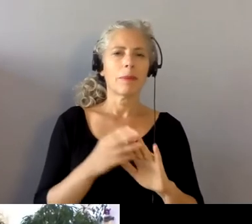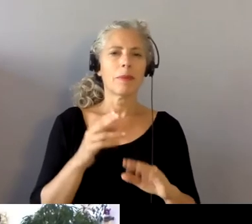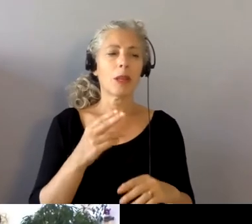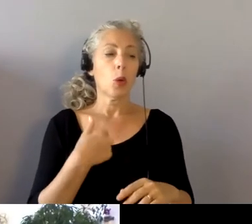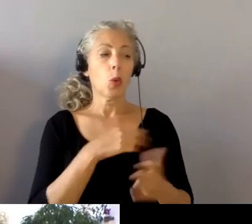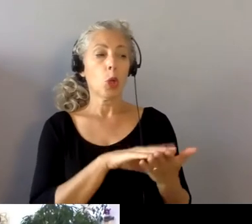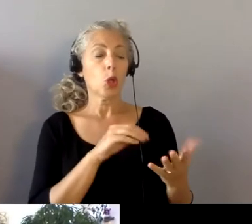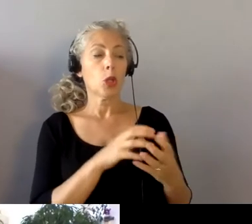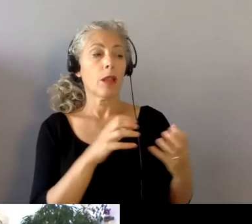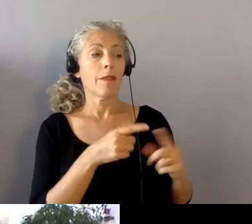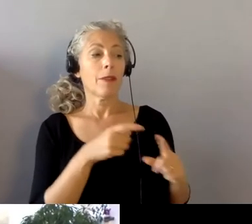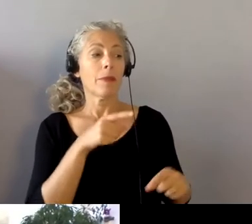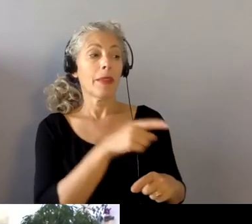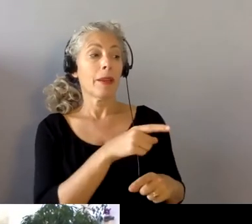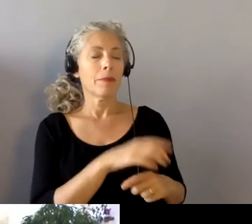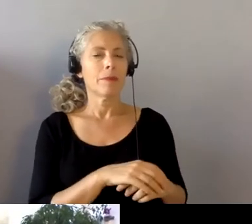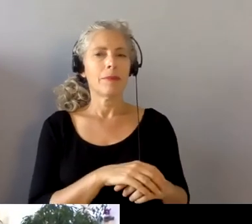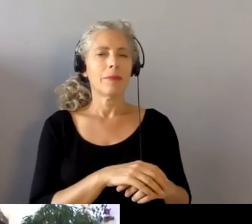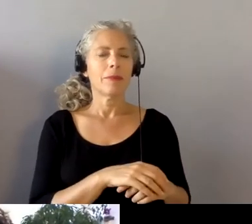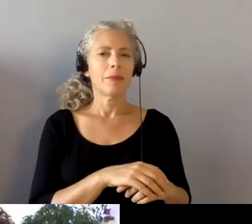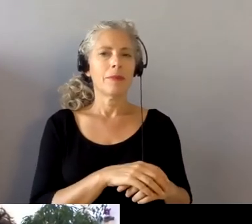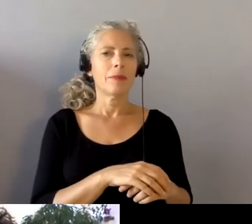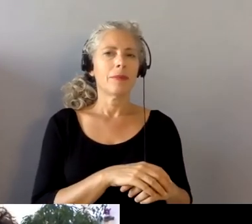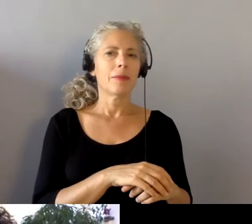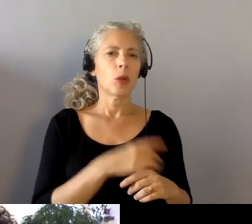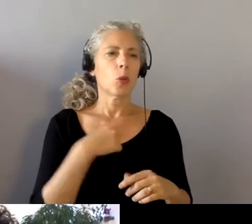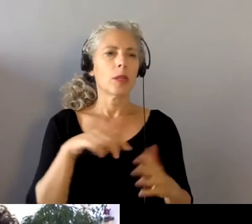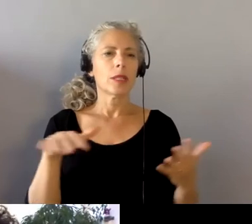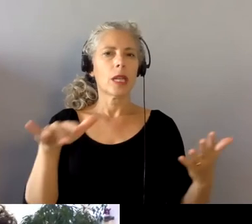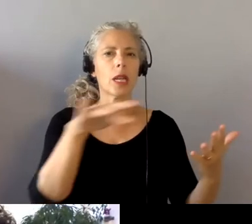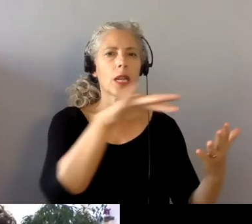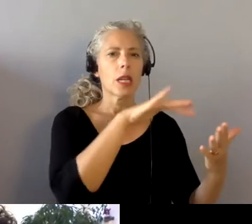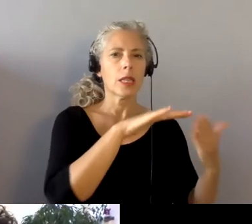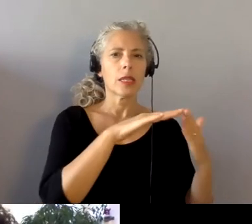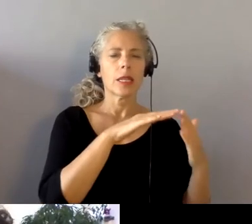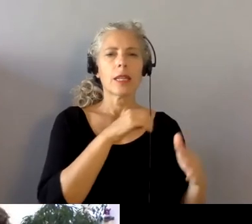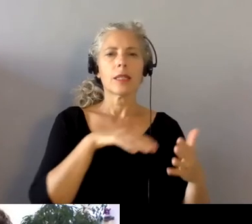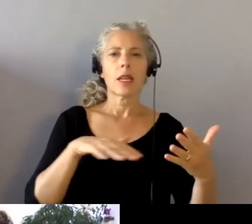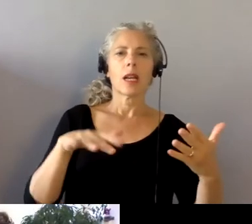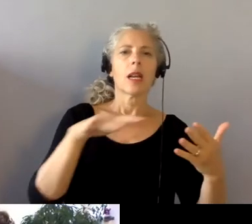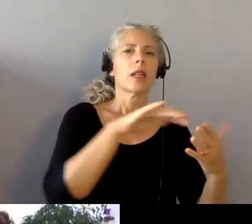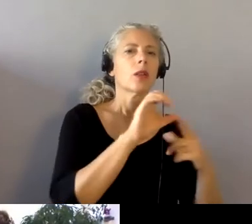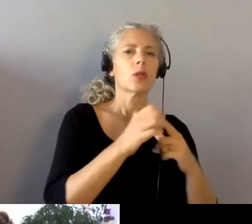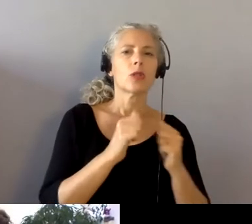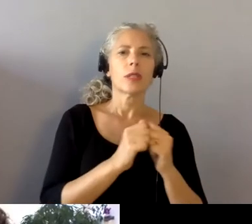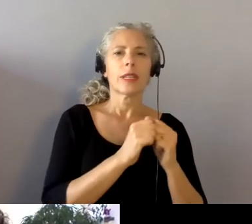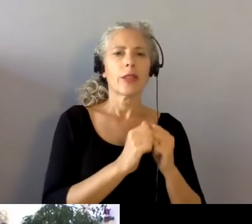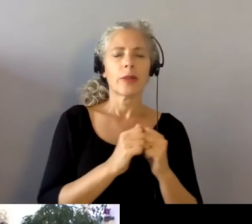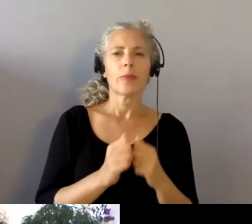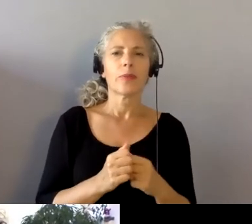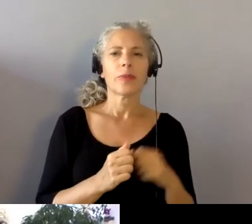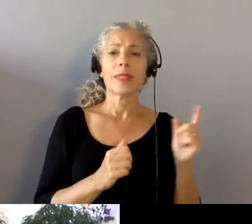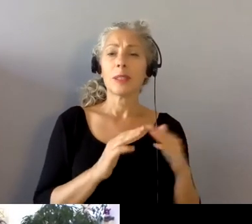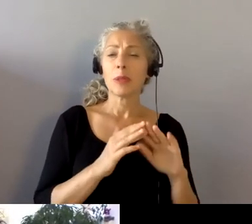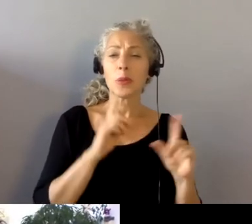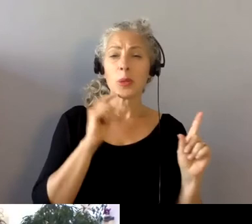lot from working with them, but it became this effort to study the city and this culture together. And what's so cool about that community too